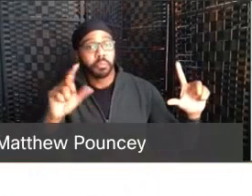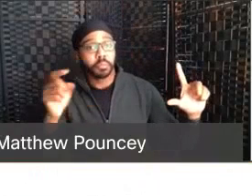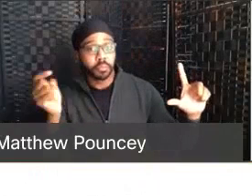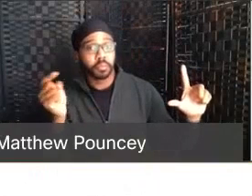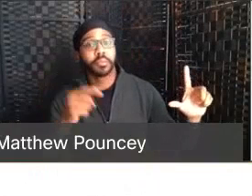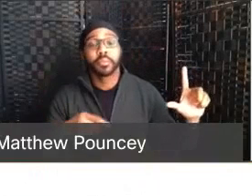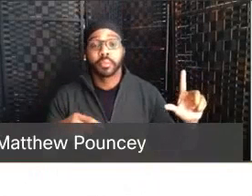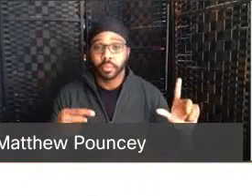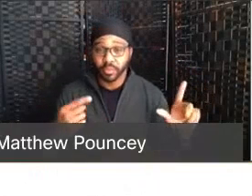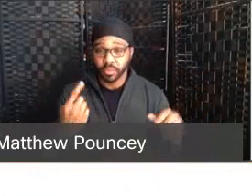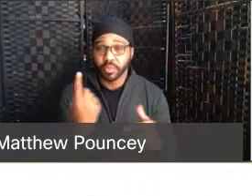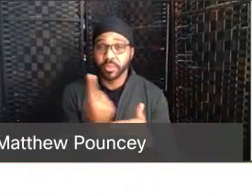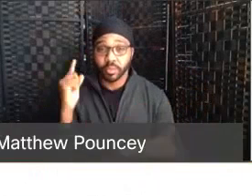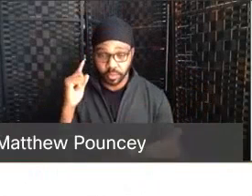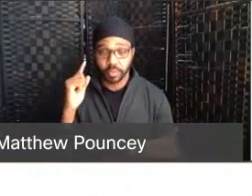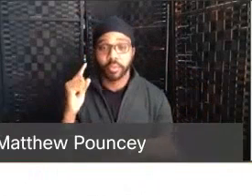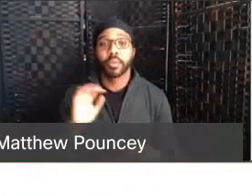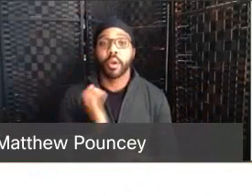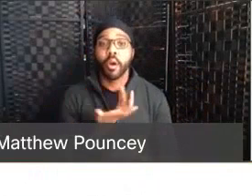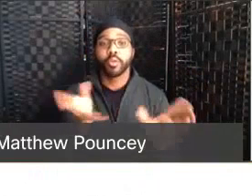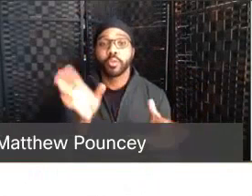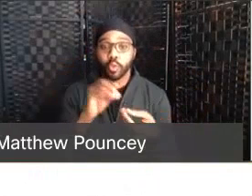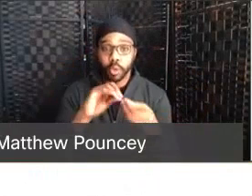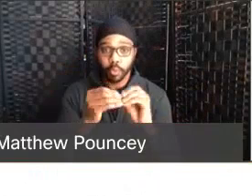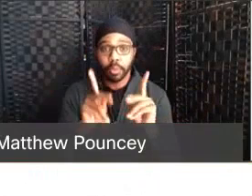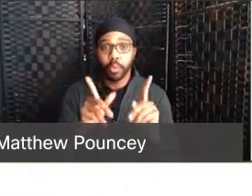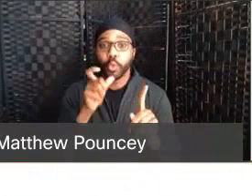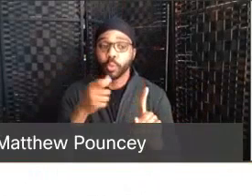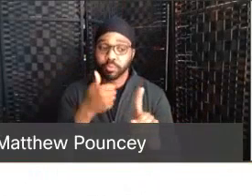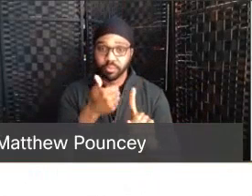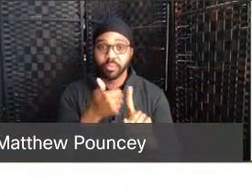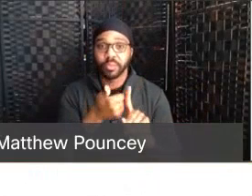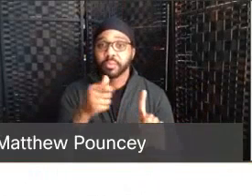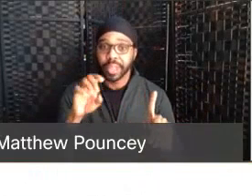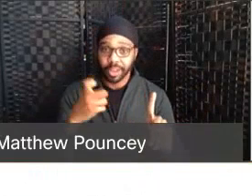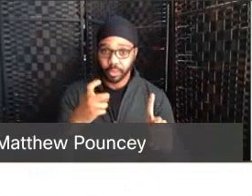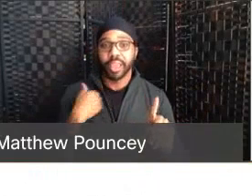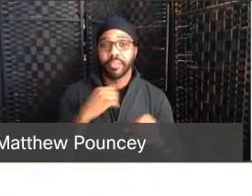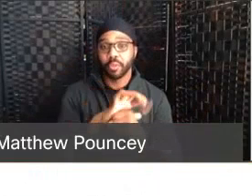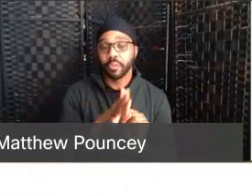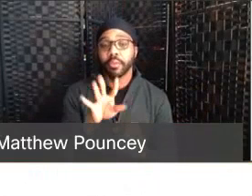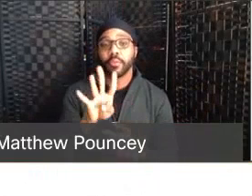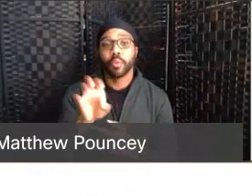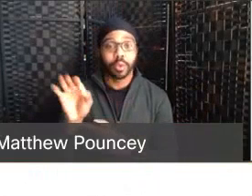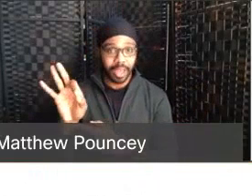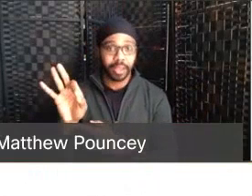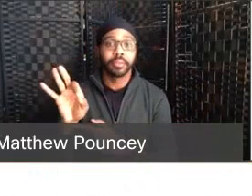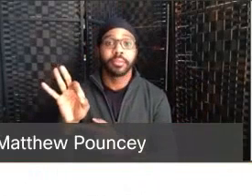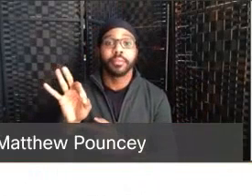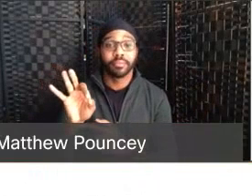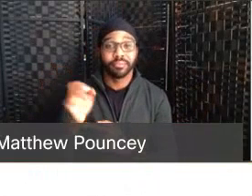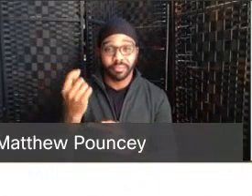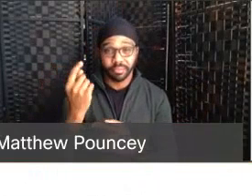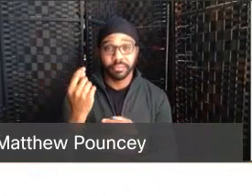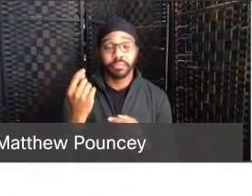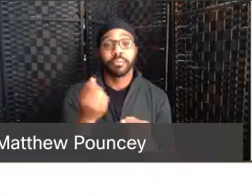just as a week ago, our total people diagnosed with COVID to date is 409, 11 people